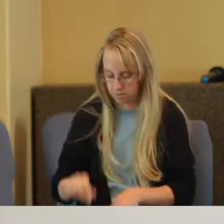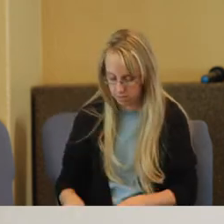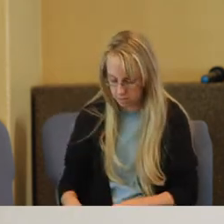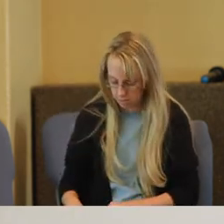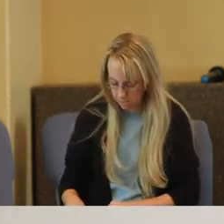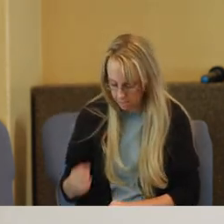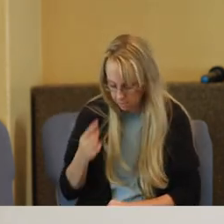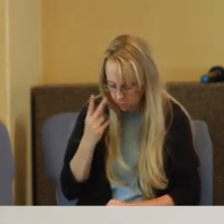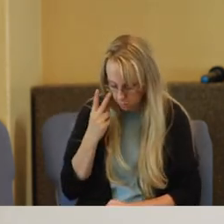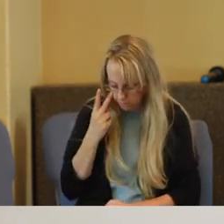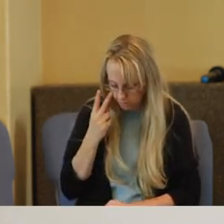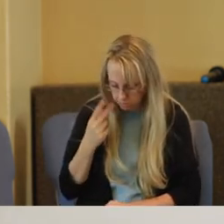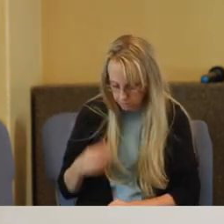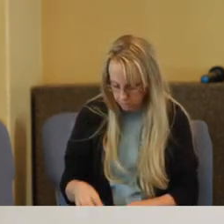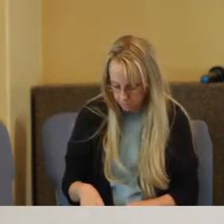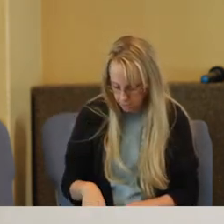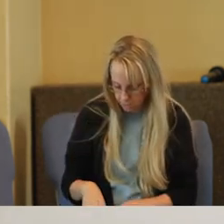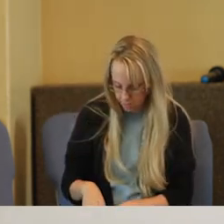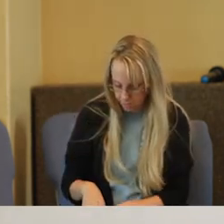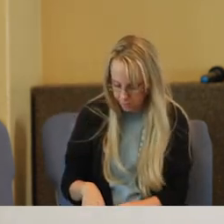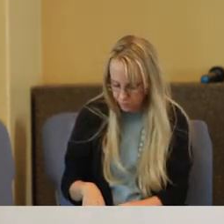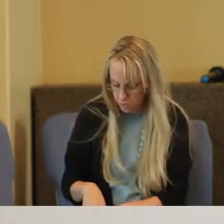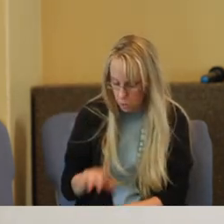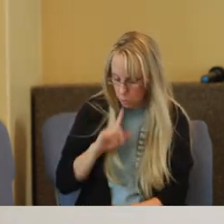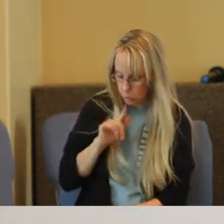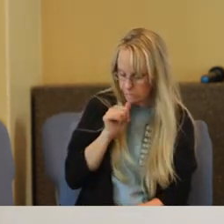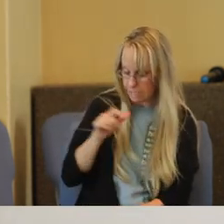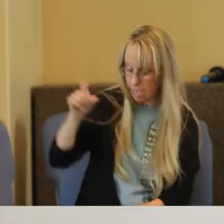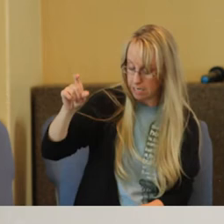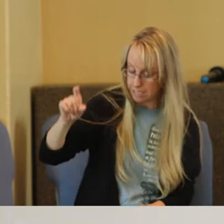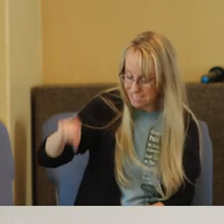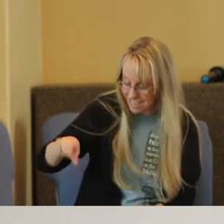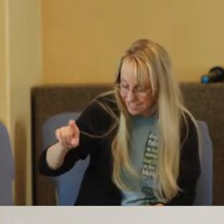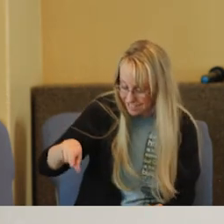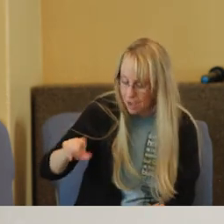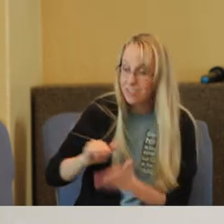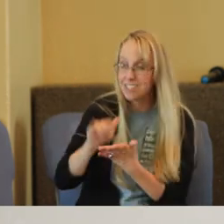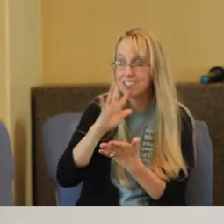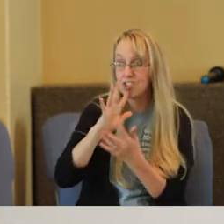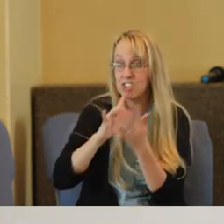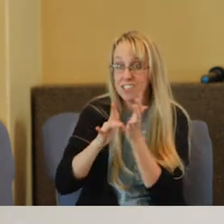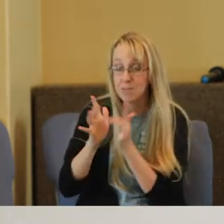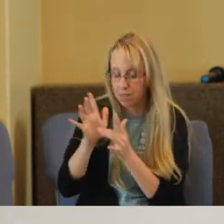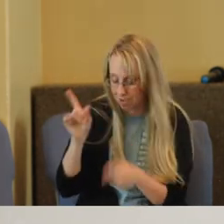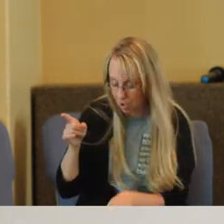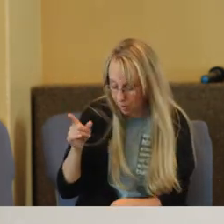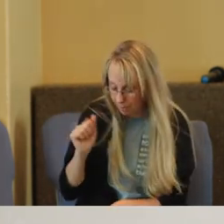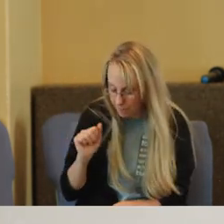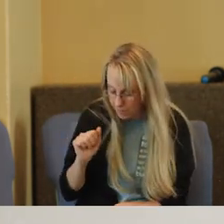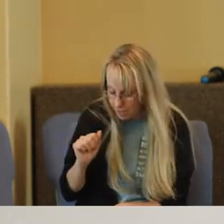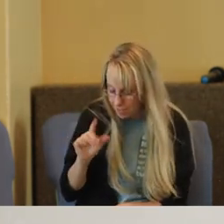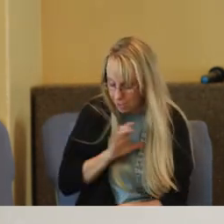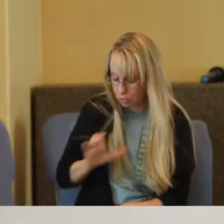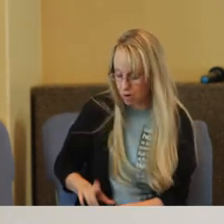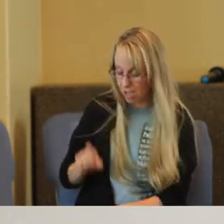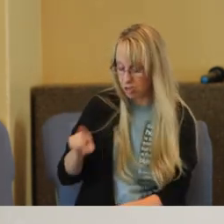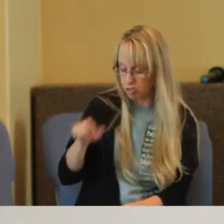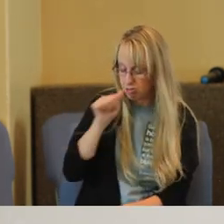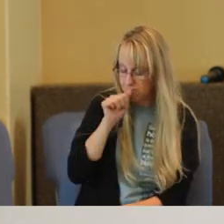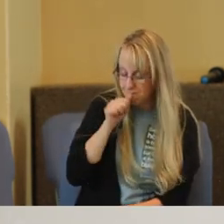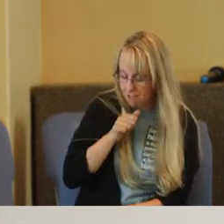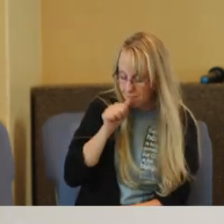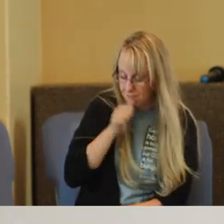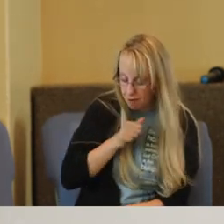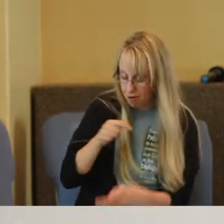will see, "Was it not necessary," this is Jesus speaking, "that the Christ should suffer these things and enter into